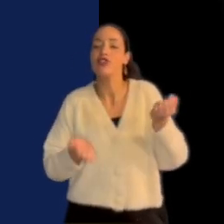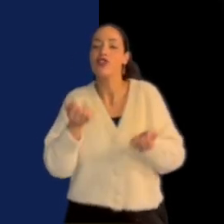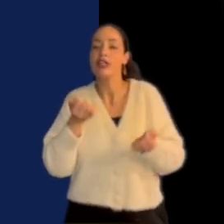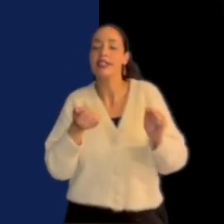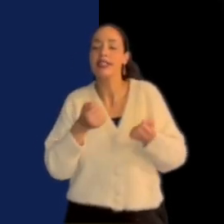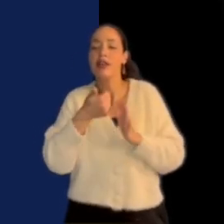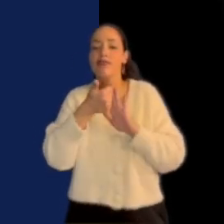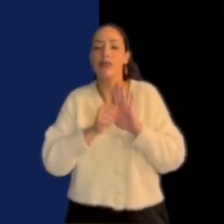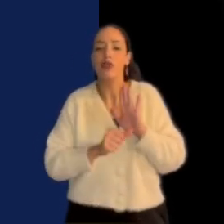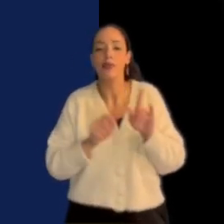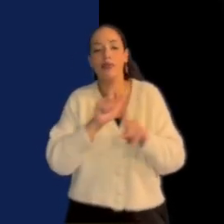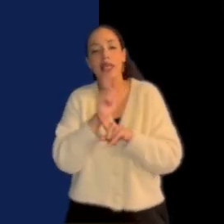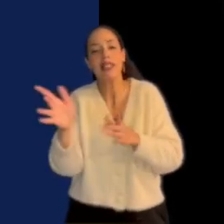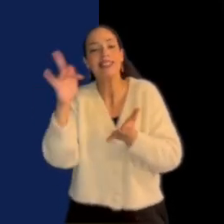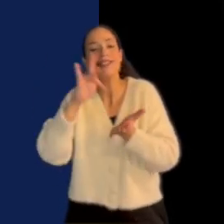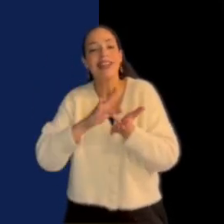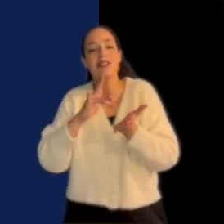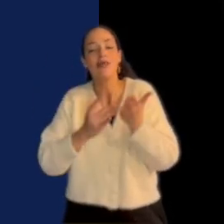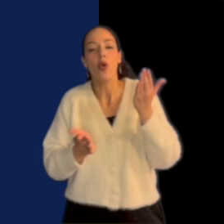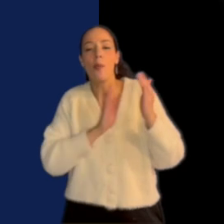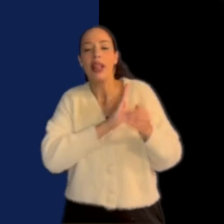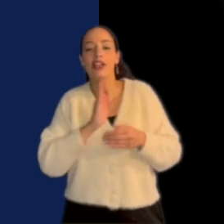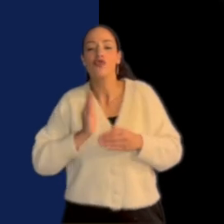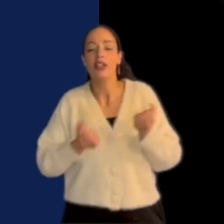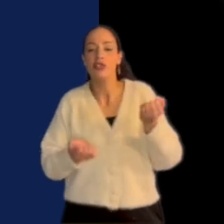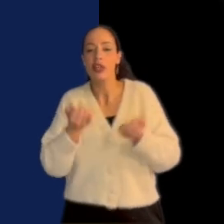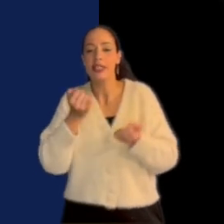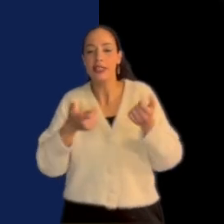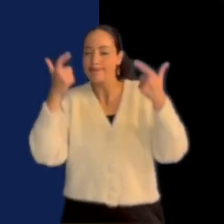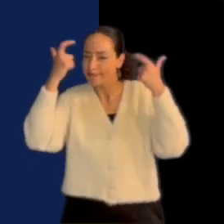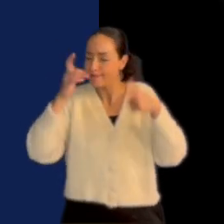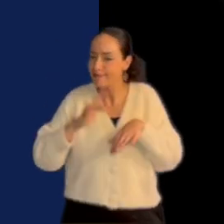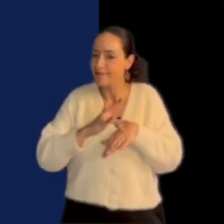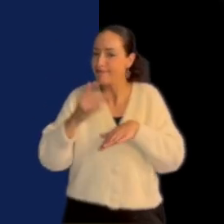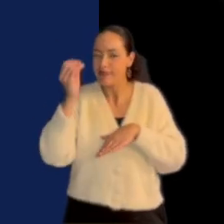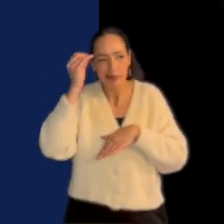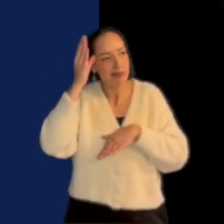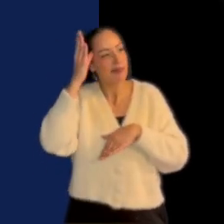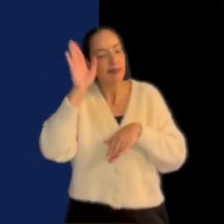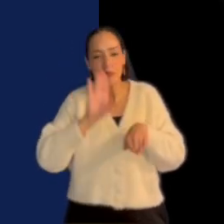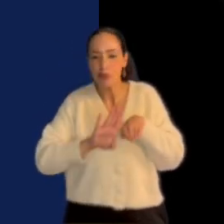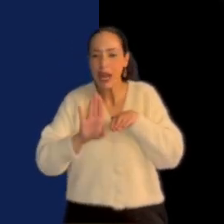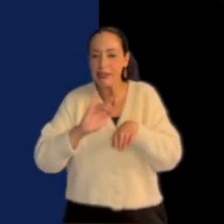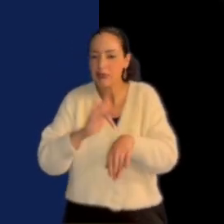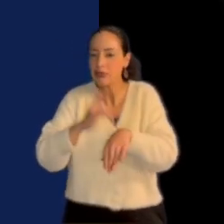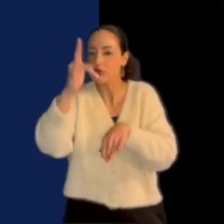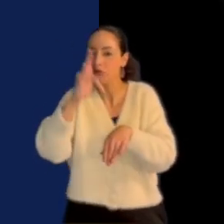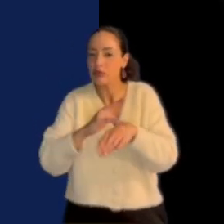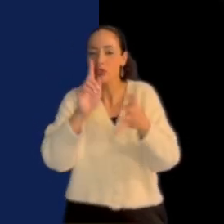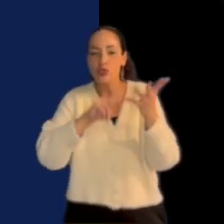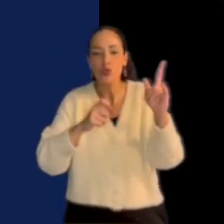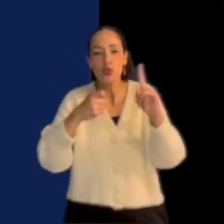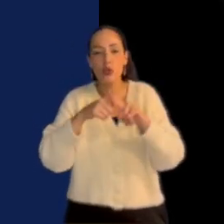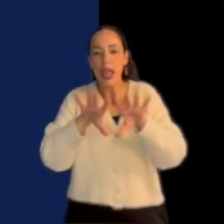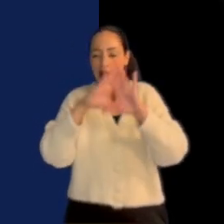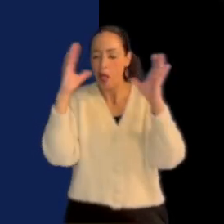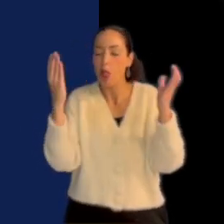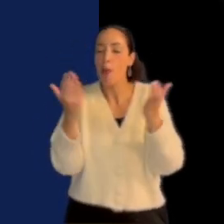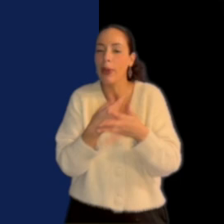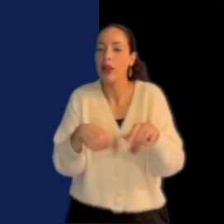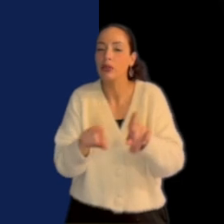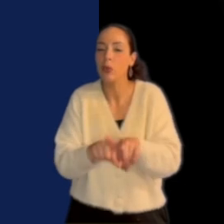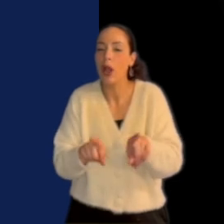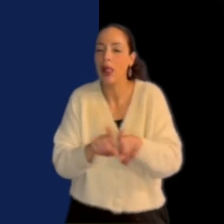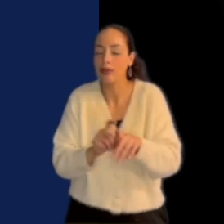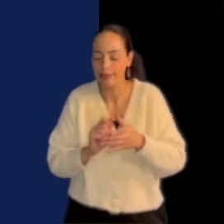Justice, legal professionals, academics and practitioners both in the UK and overseas. In addition to continuing my clinical